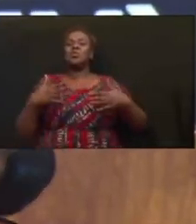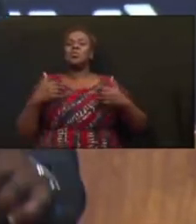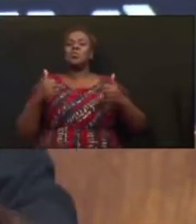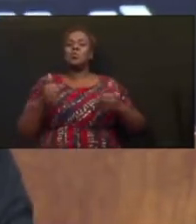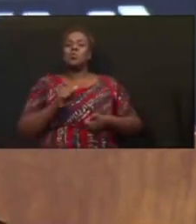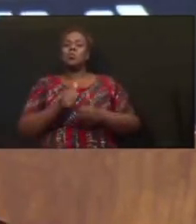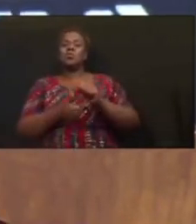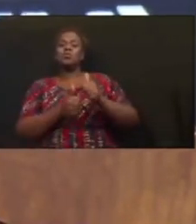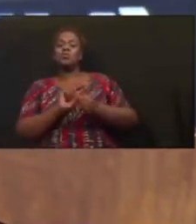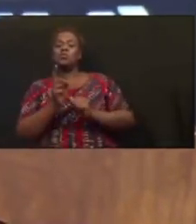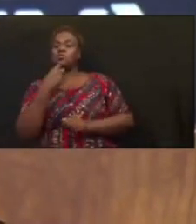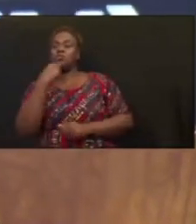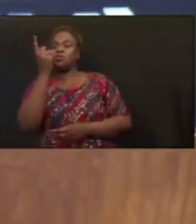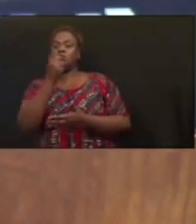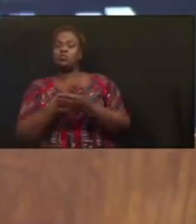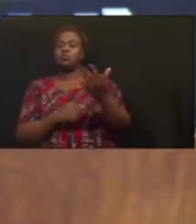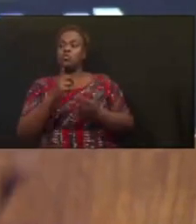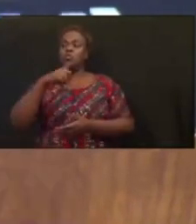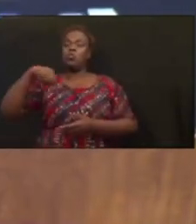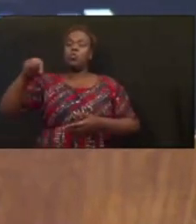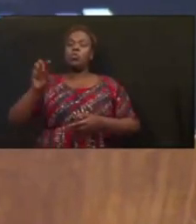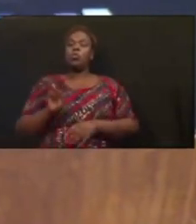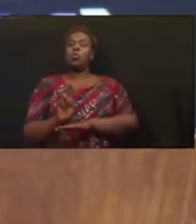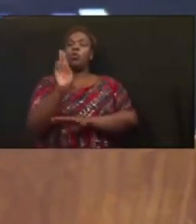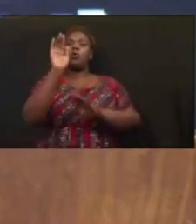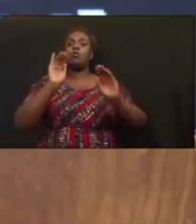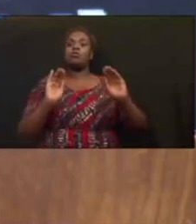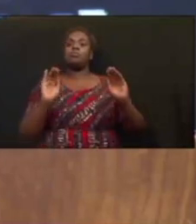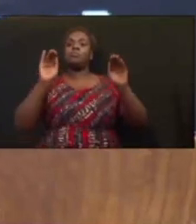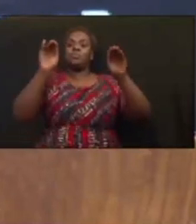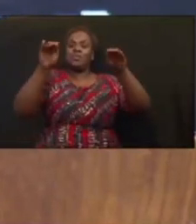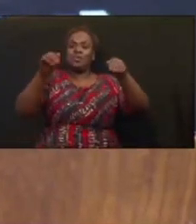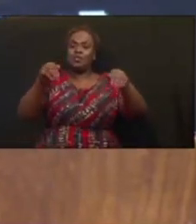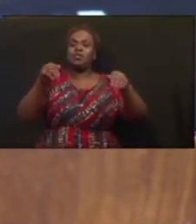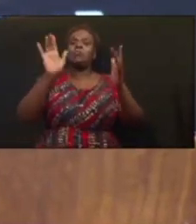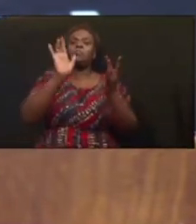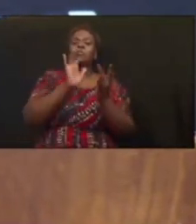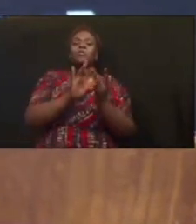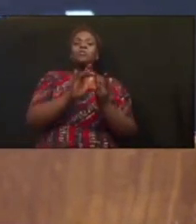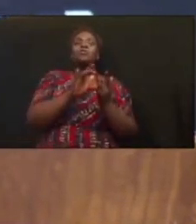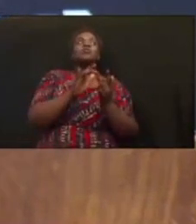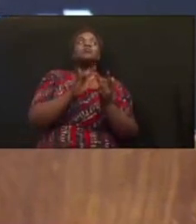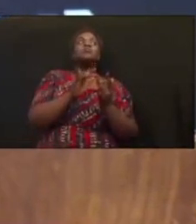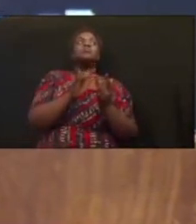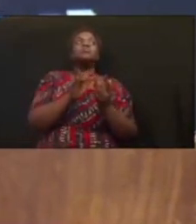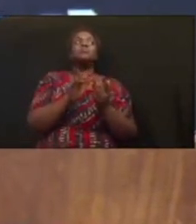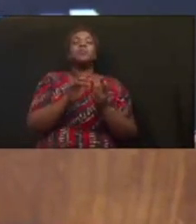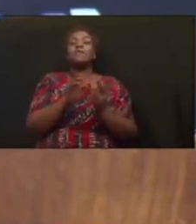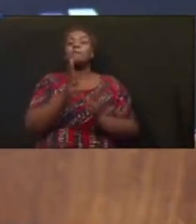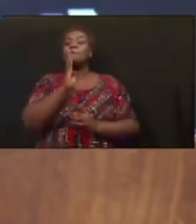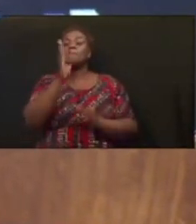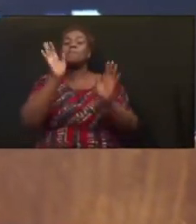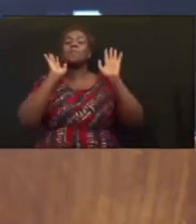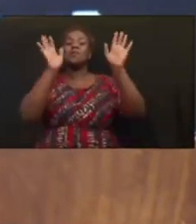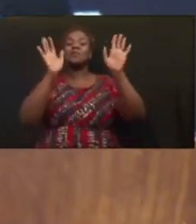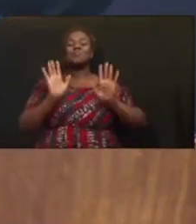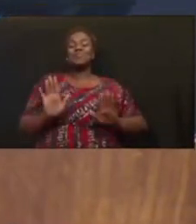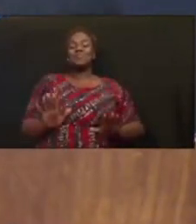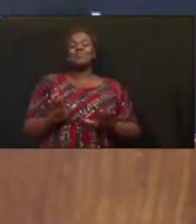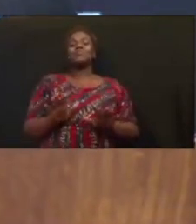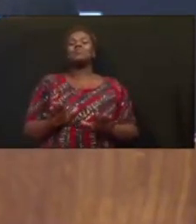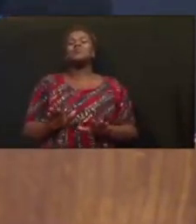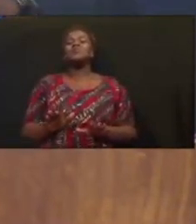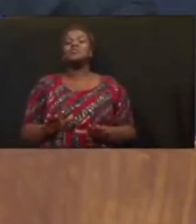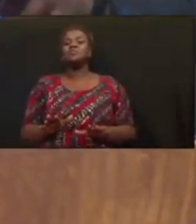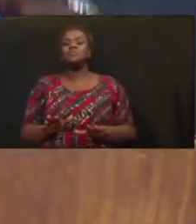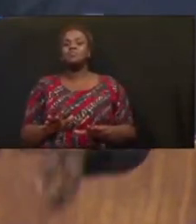He says, go up to the mountain, rise in influence, be valuable and rise to a point where you